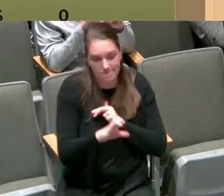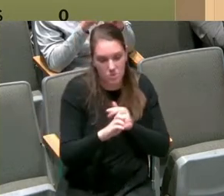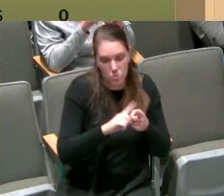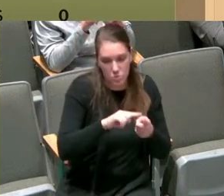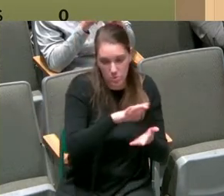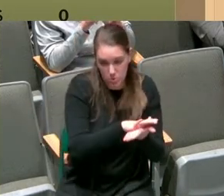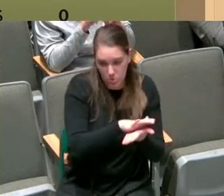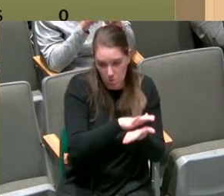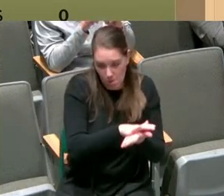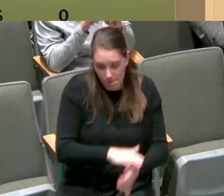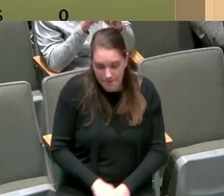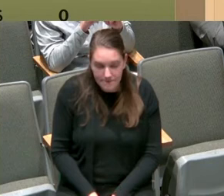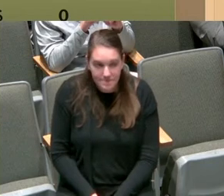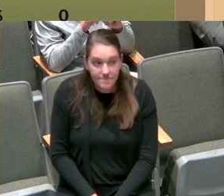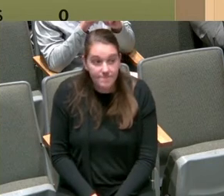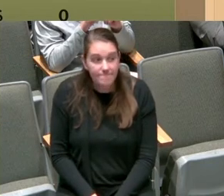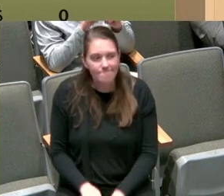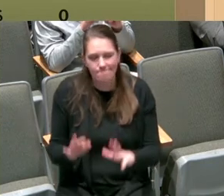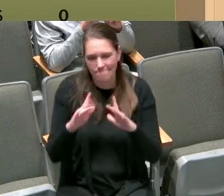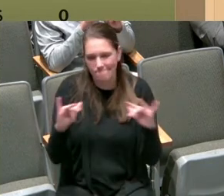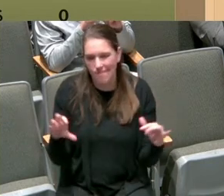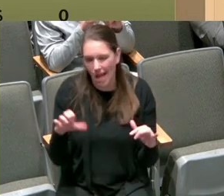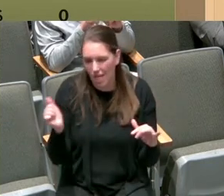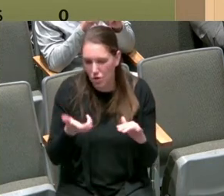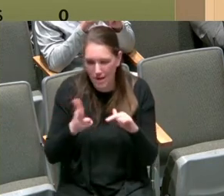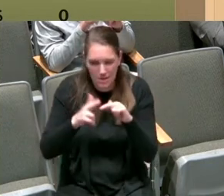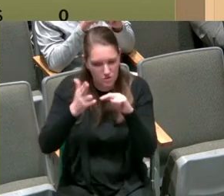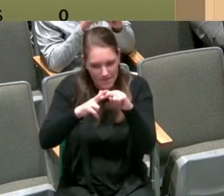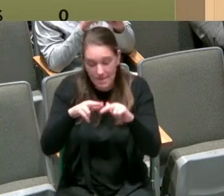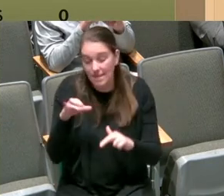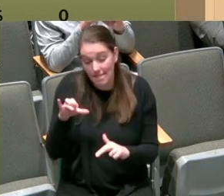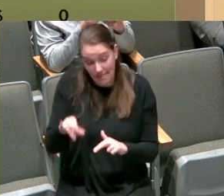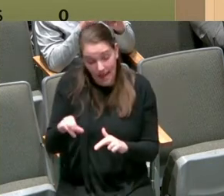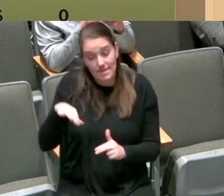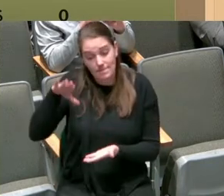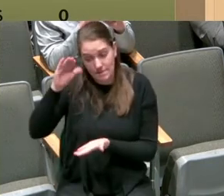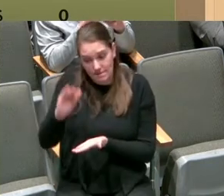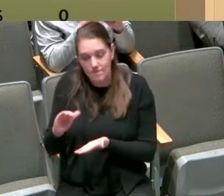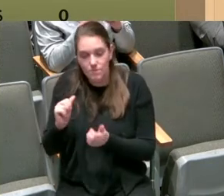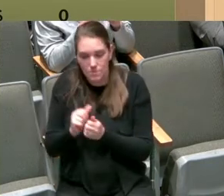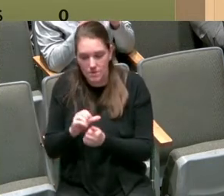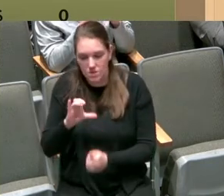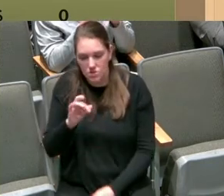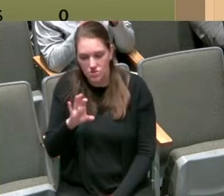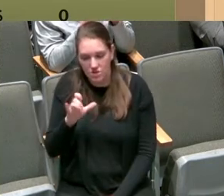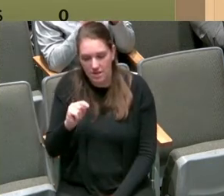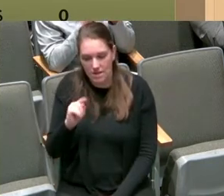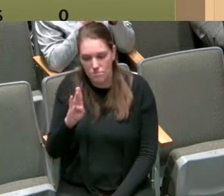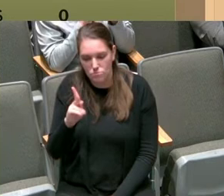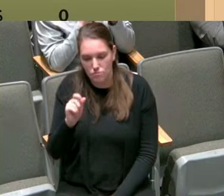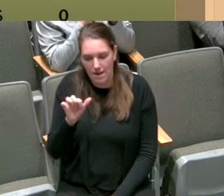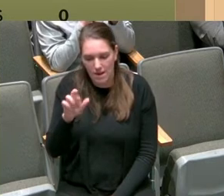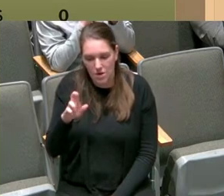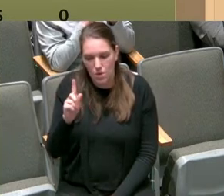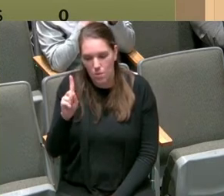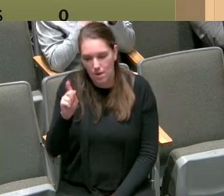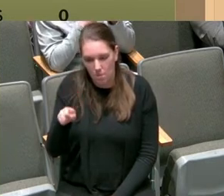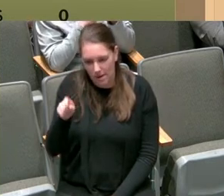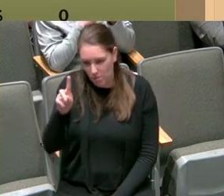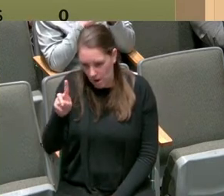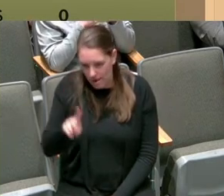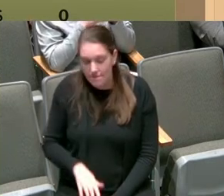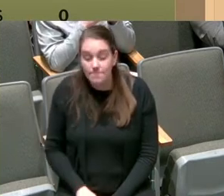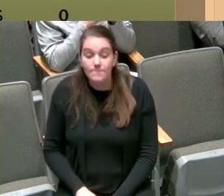and there's miscellaneous other increases and this has been offset by the circuit breaker of 1.1 so student